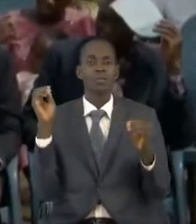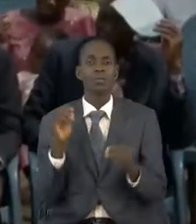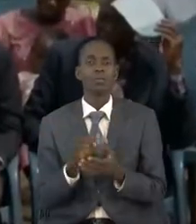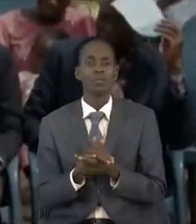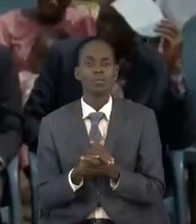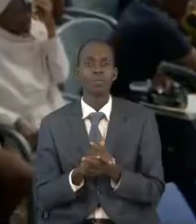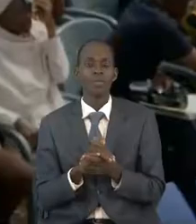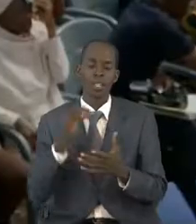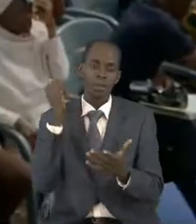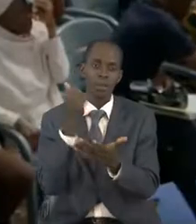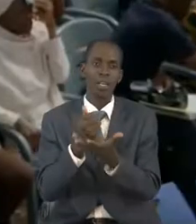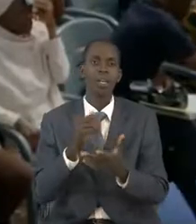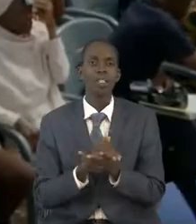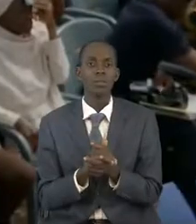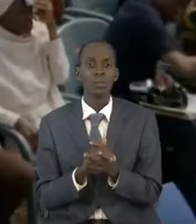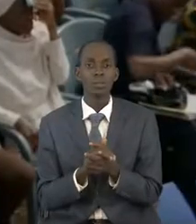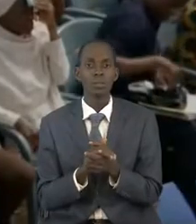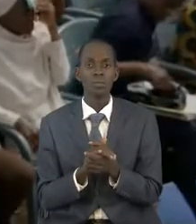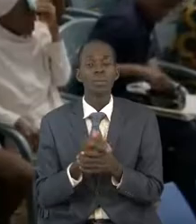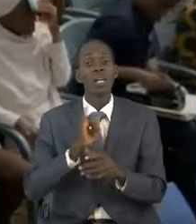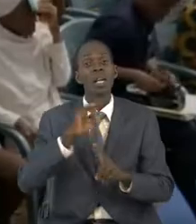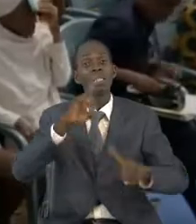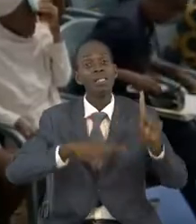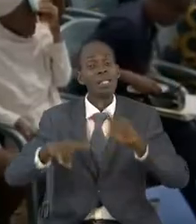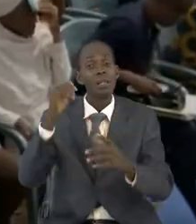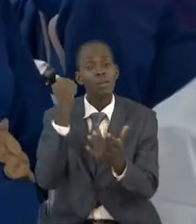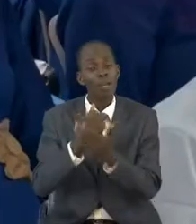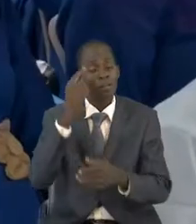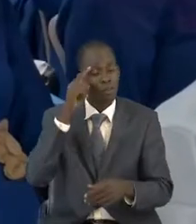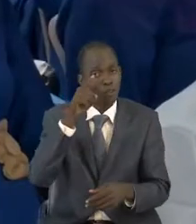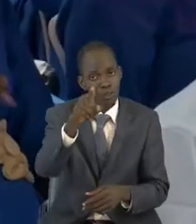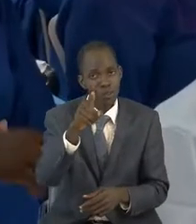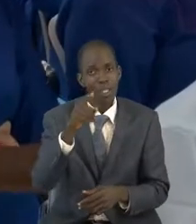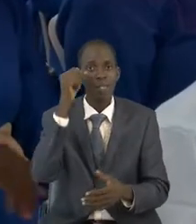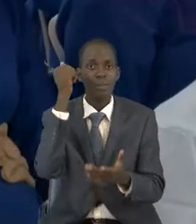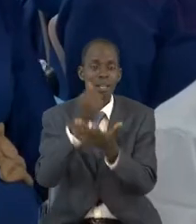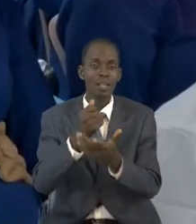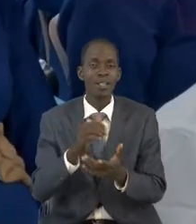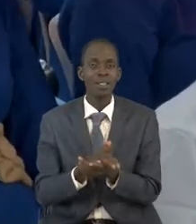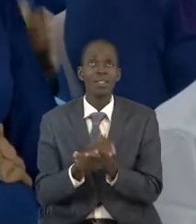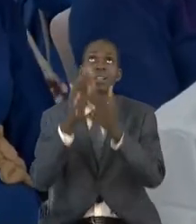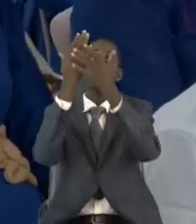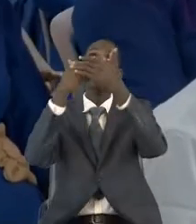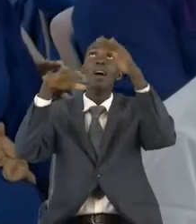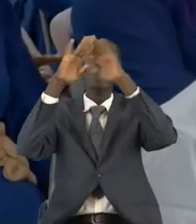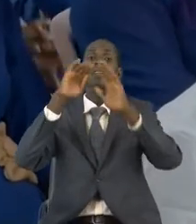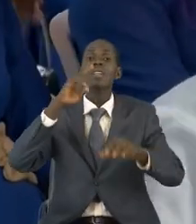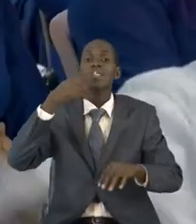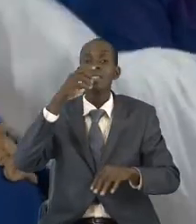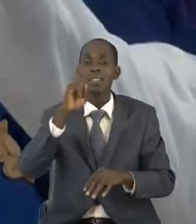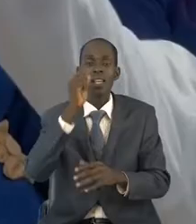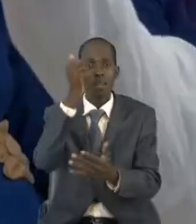Amen. Amen. I say amen for you. Amen. Heaven says amen for